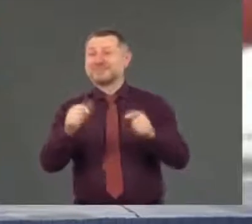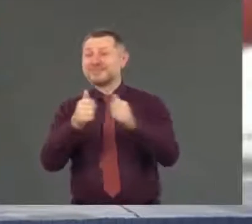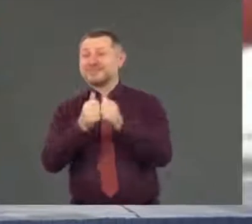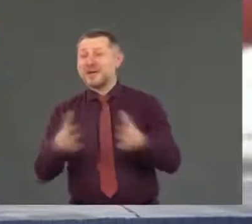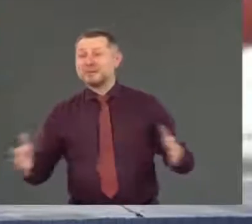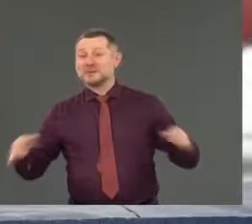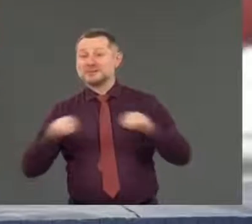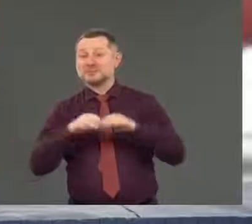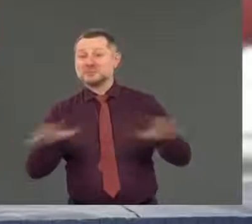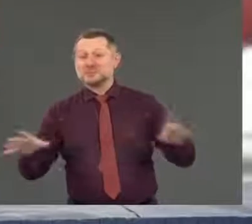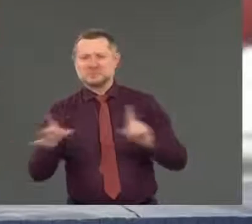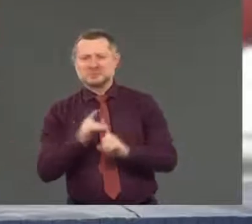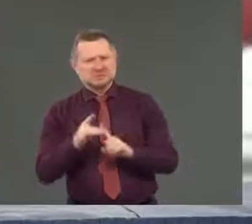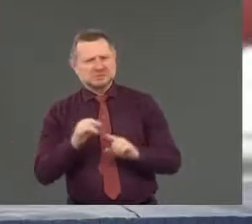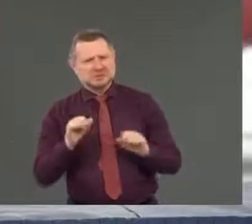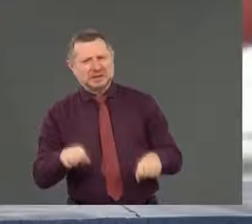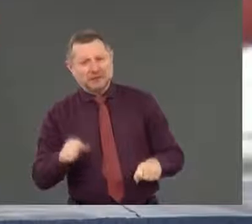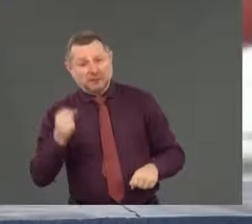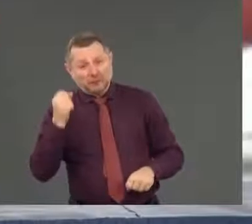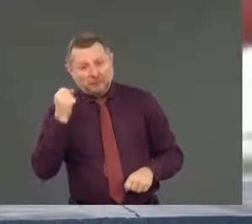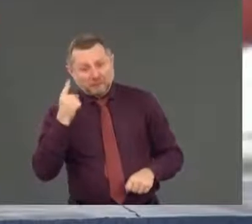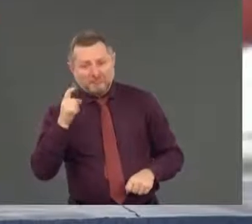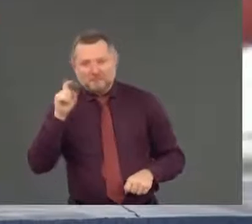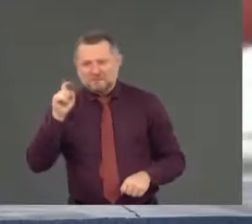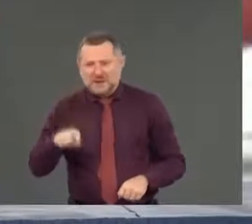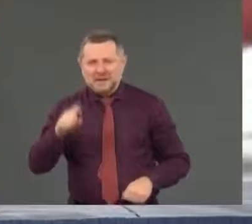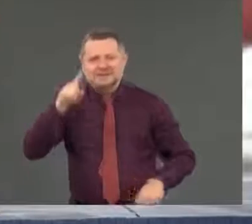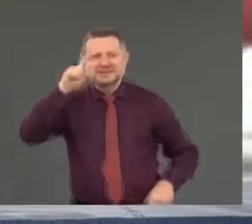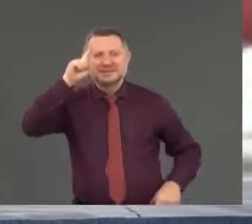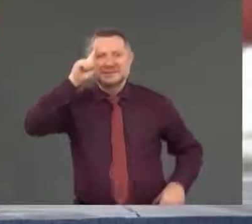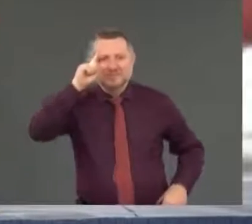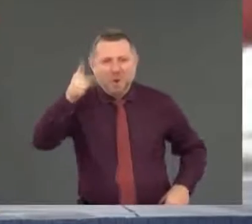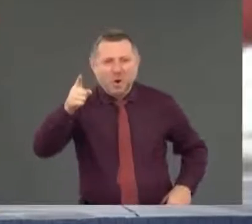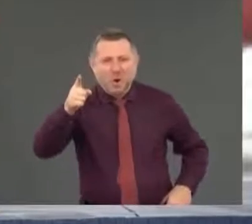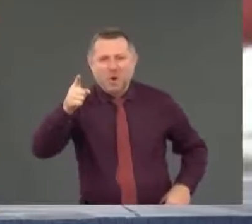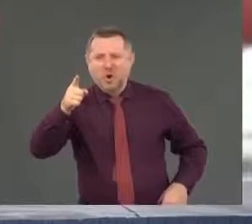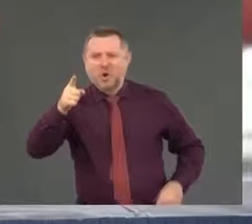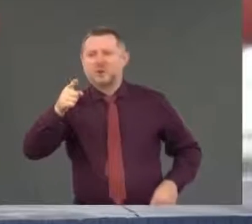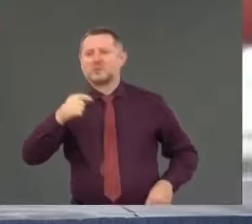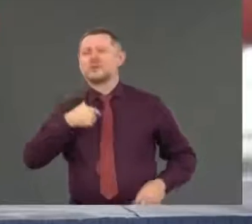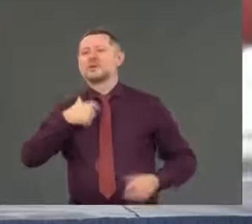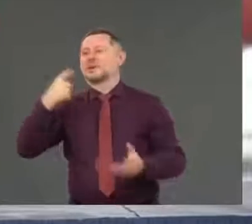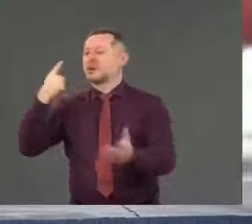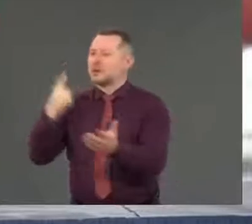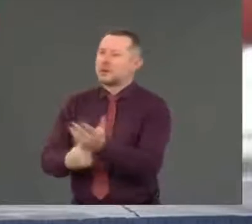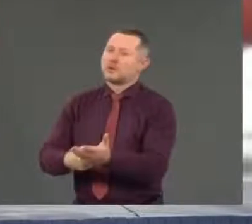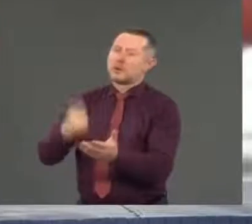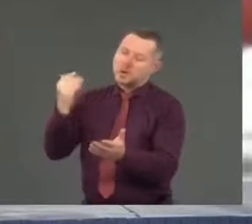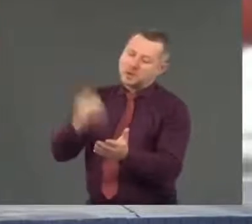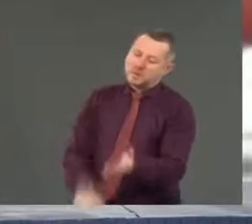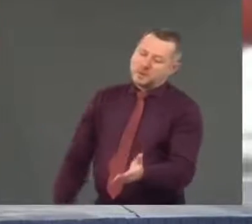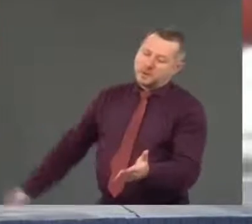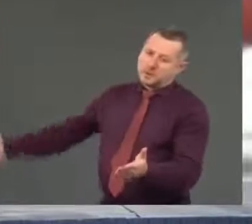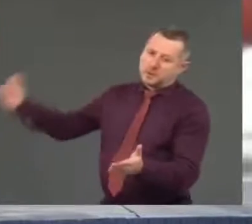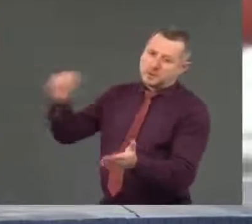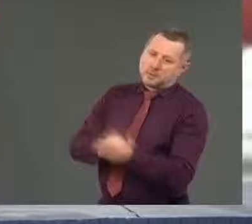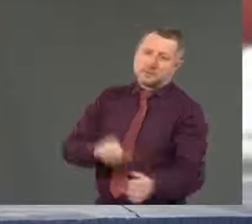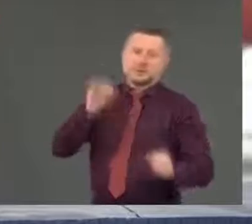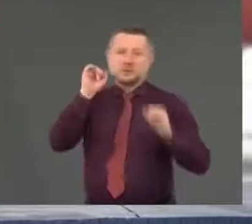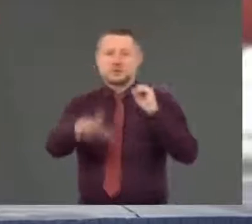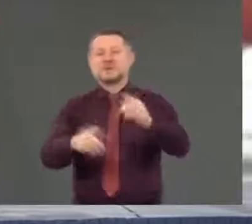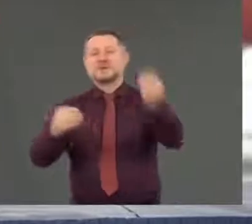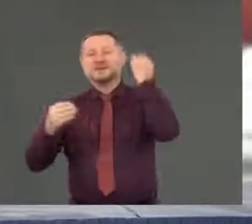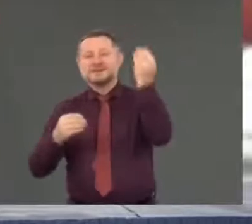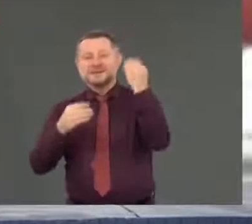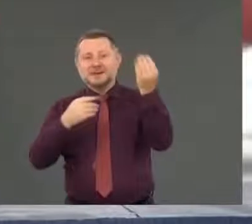spread. Be smart. I talk about the masks, and I'll talk about the masks until I am blue in my